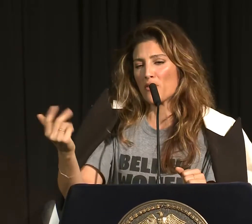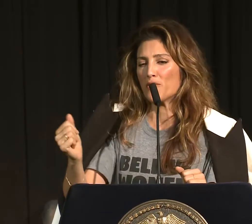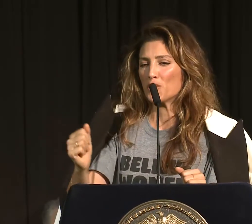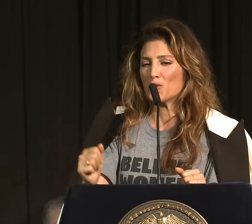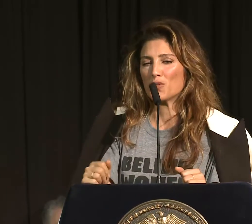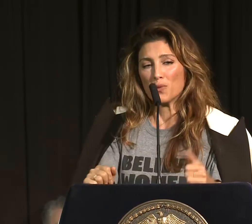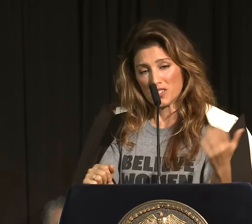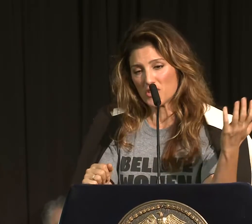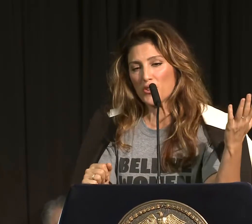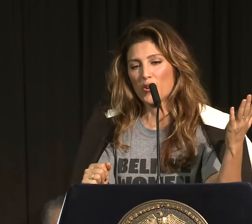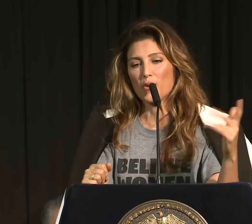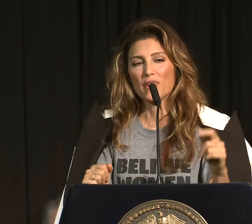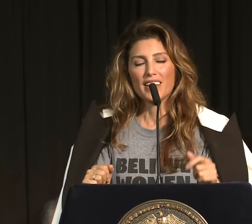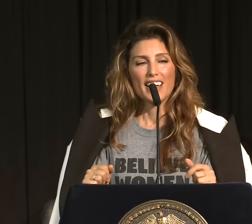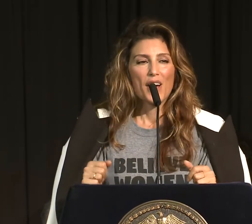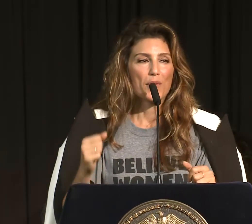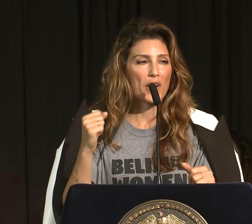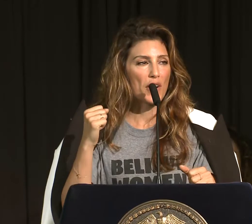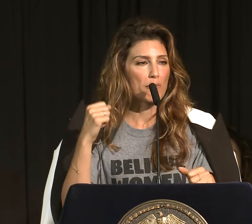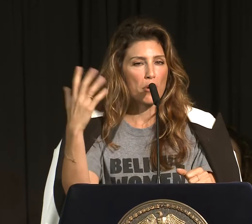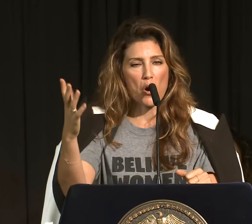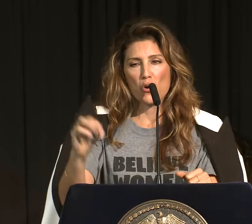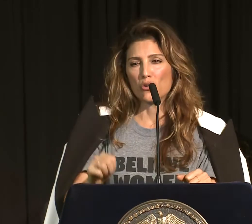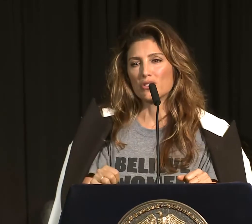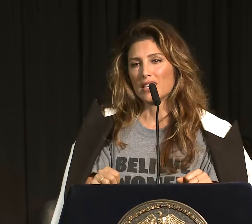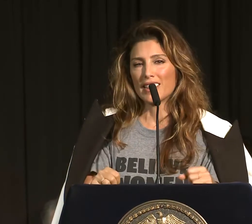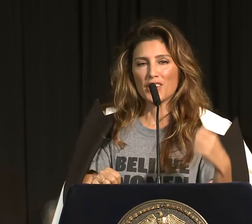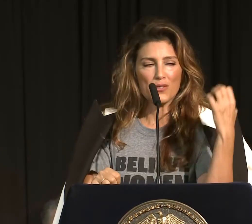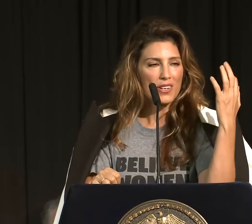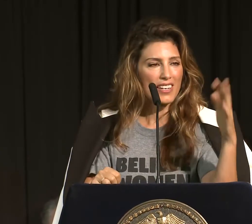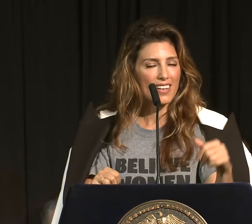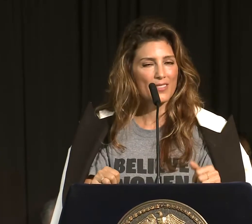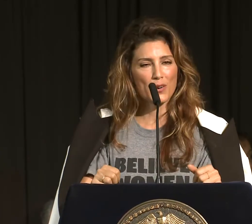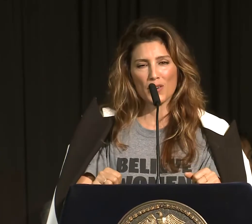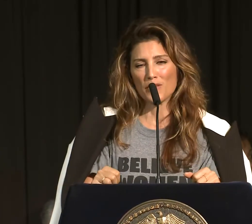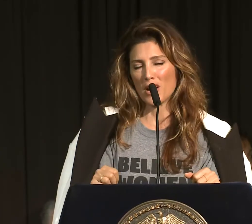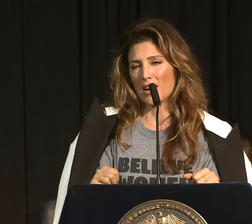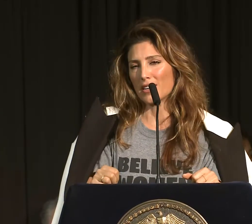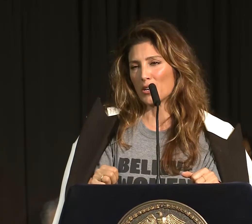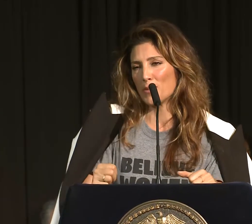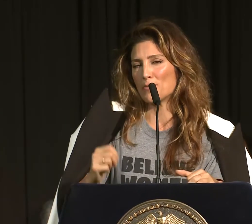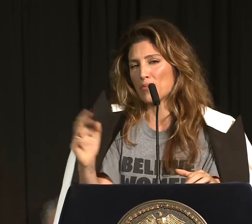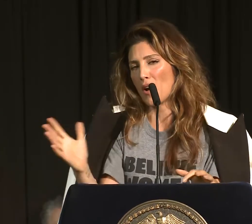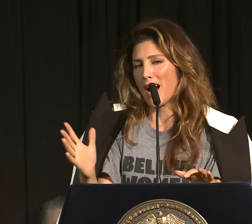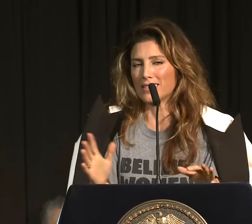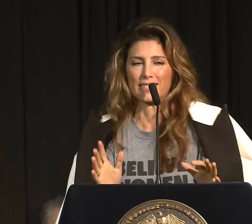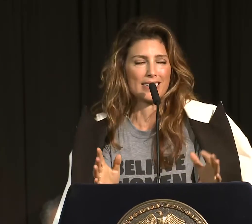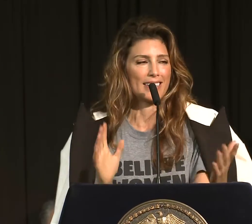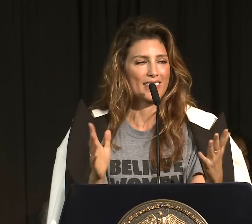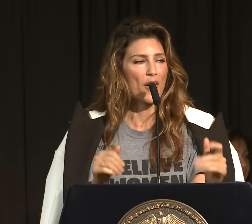love our food, which is true. We're bold, and then could be